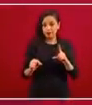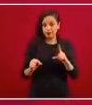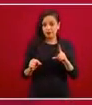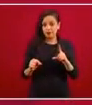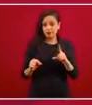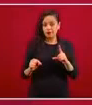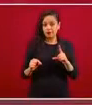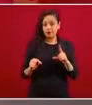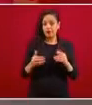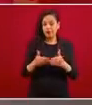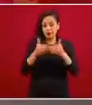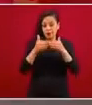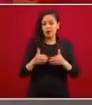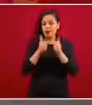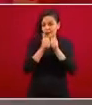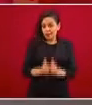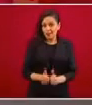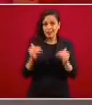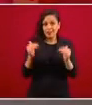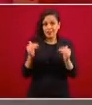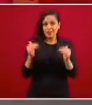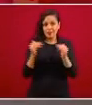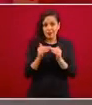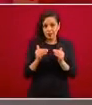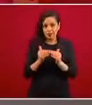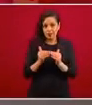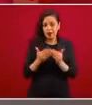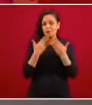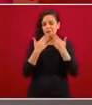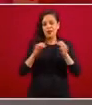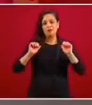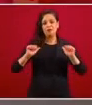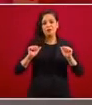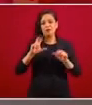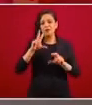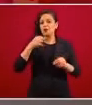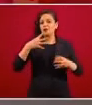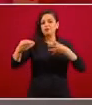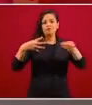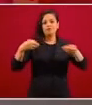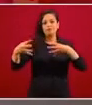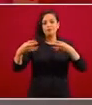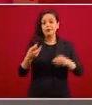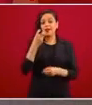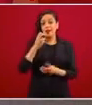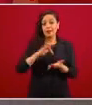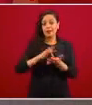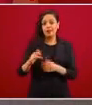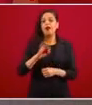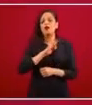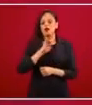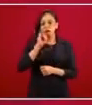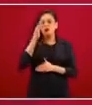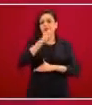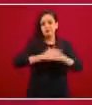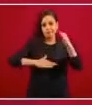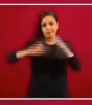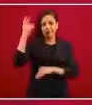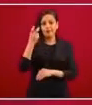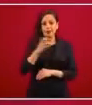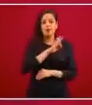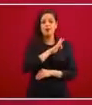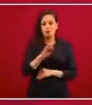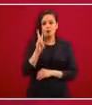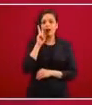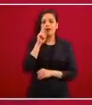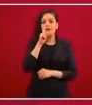but otherwise stay at home. If we maintain these